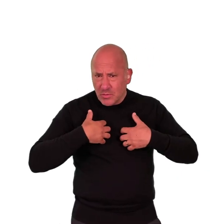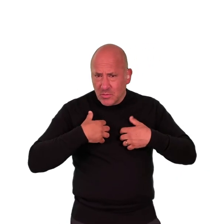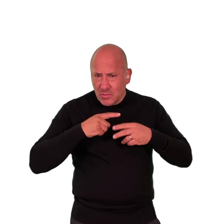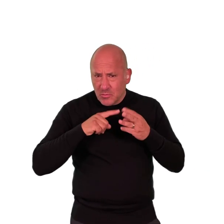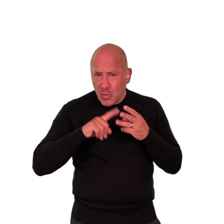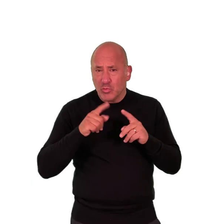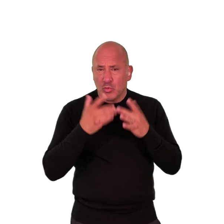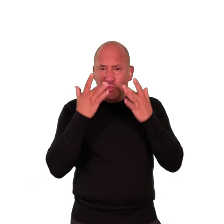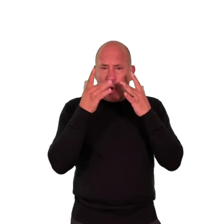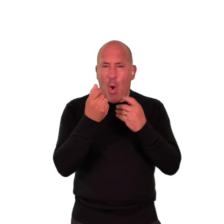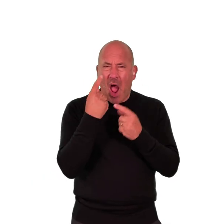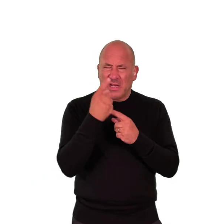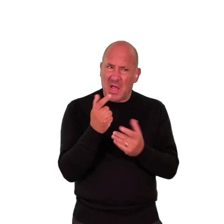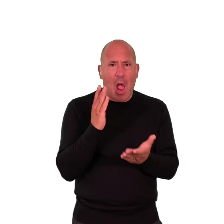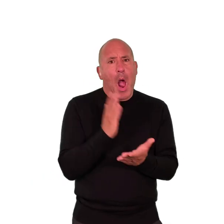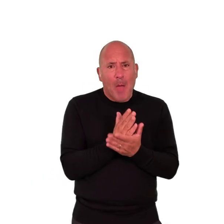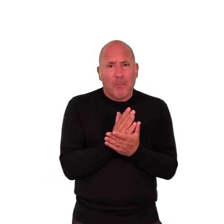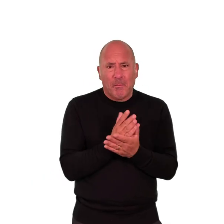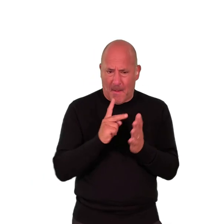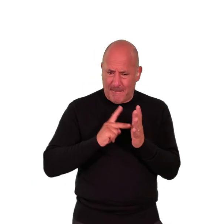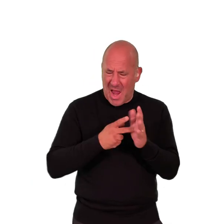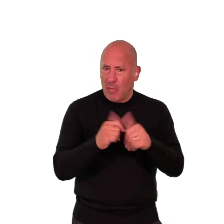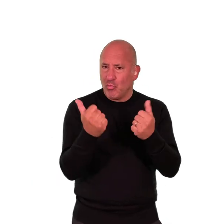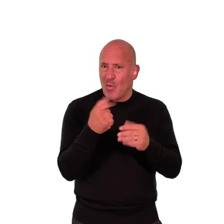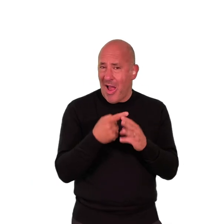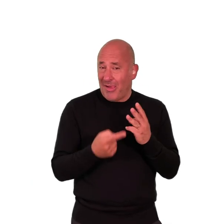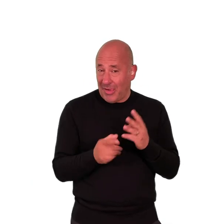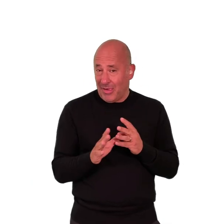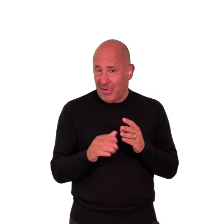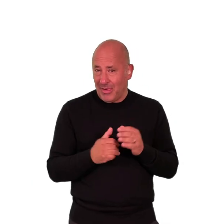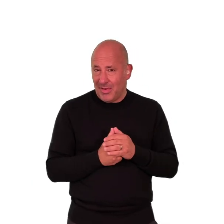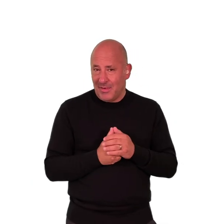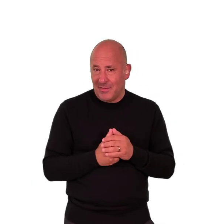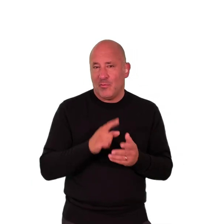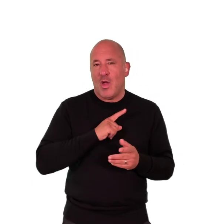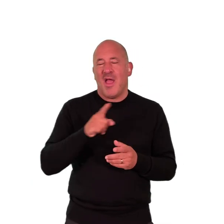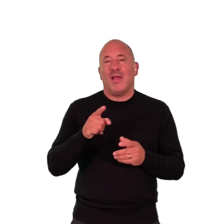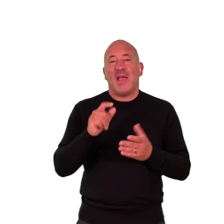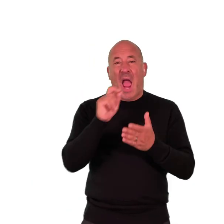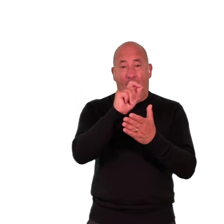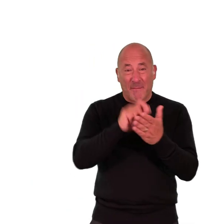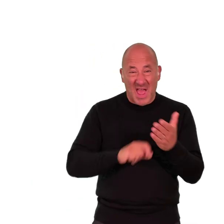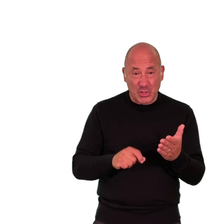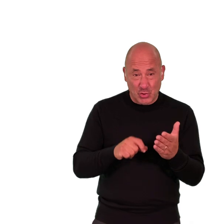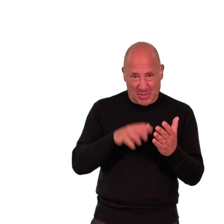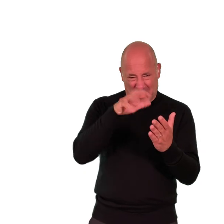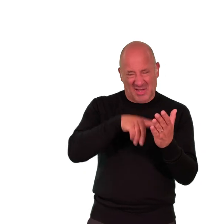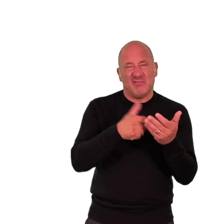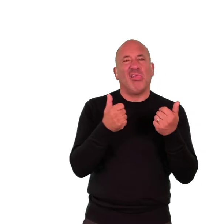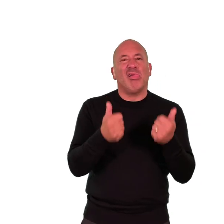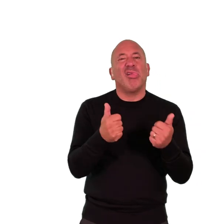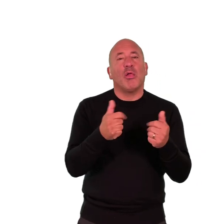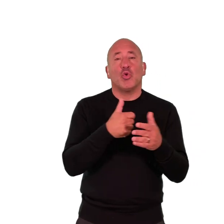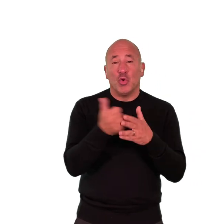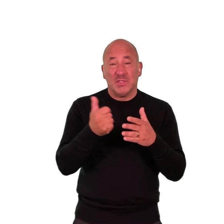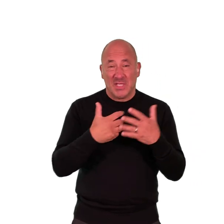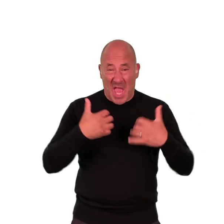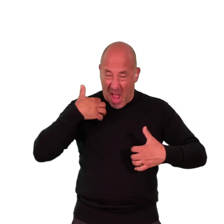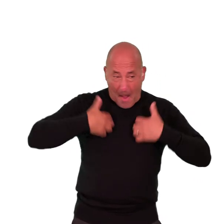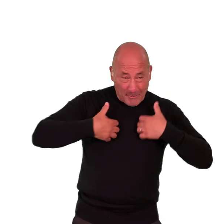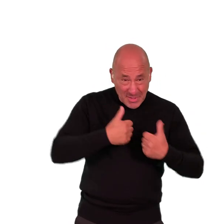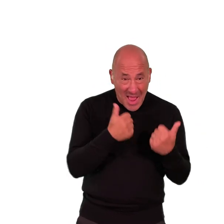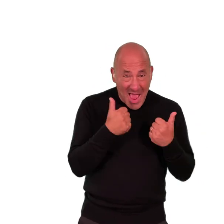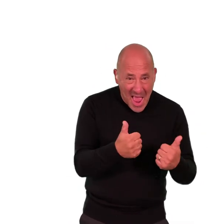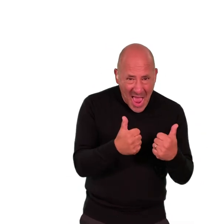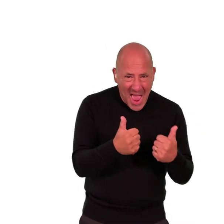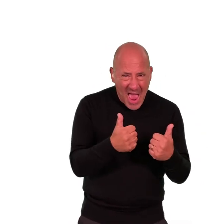be ambitious, and show that your idea is realistic and well planned. Weaker applications often have